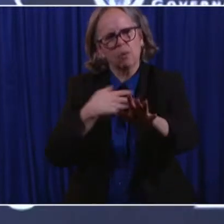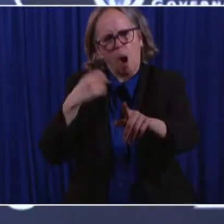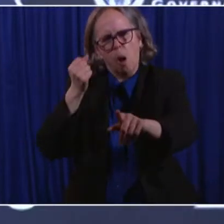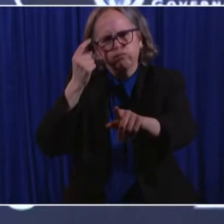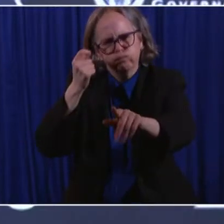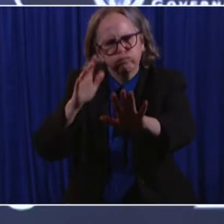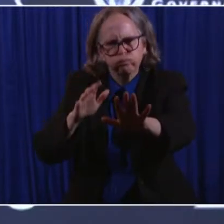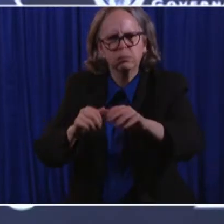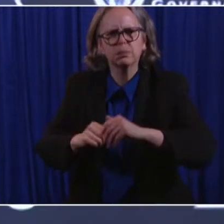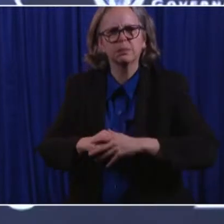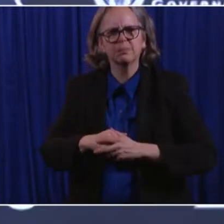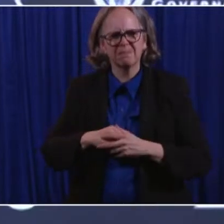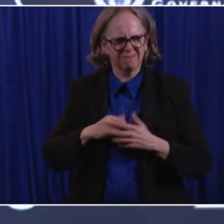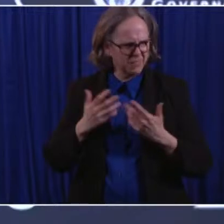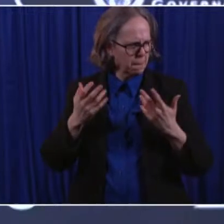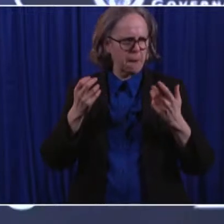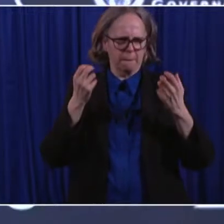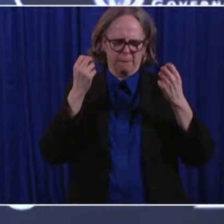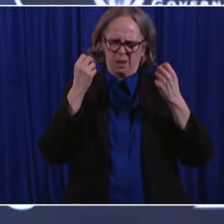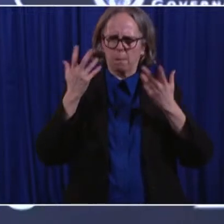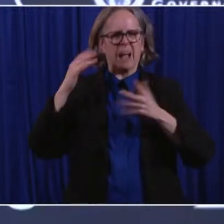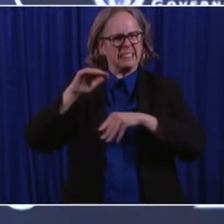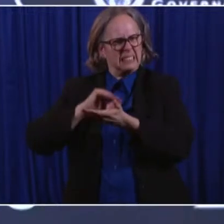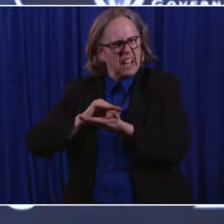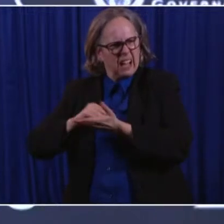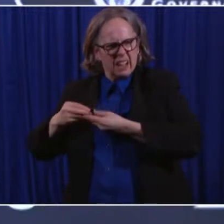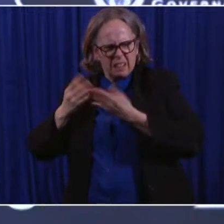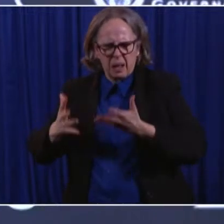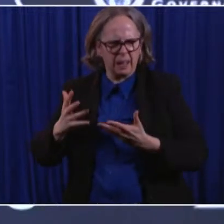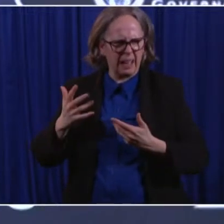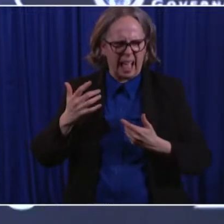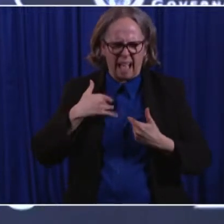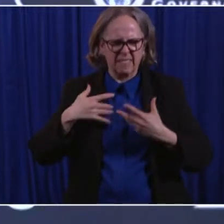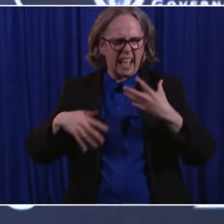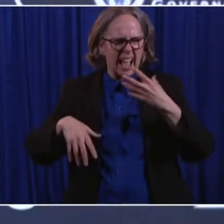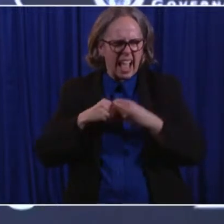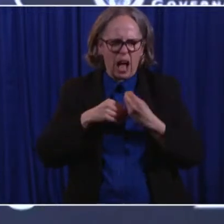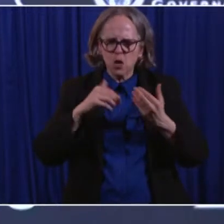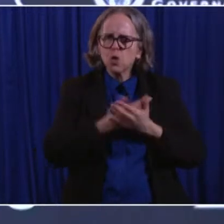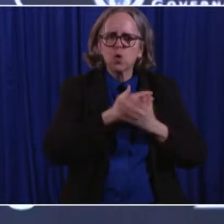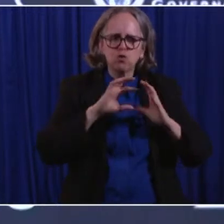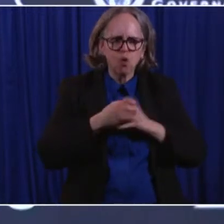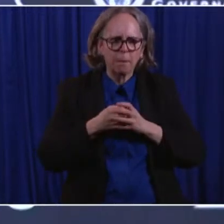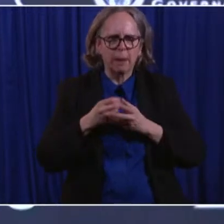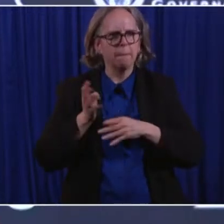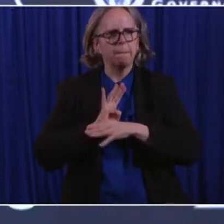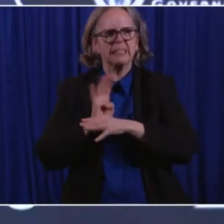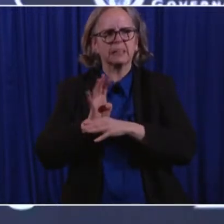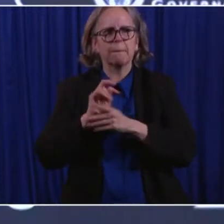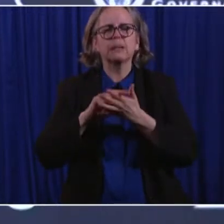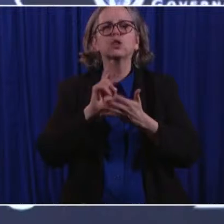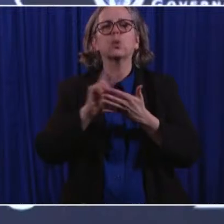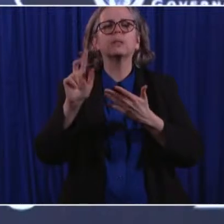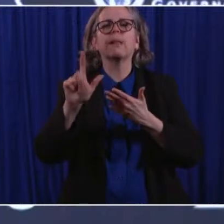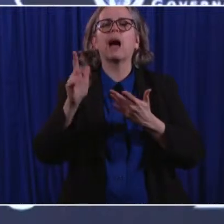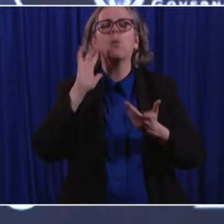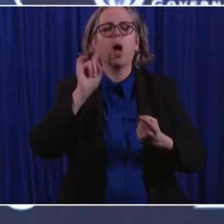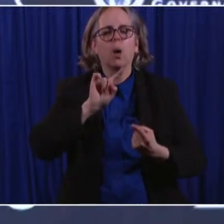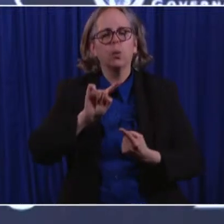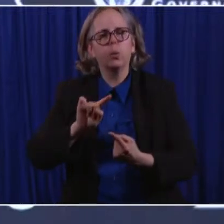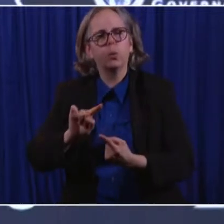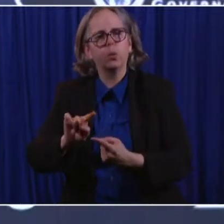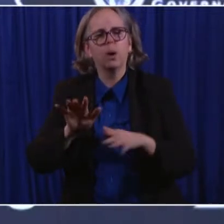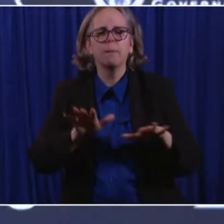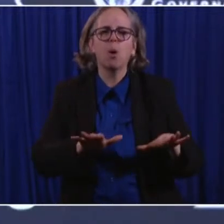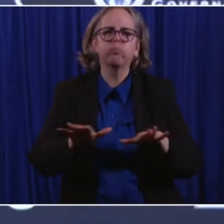about 2 weeks, as we open something up, it generally starts to clear out, and then they can start seeing holes, and that's what